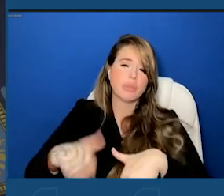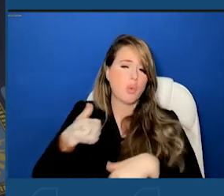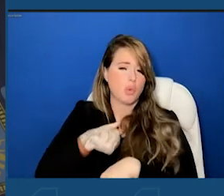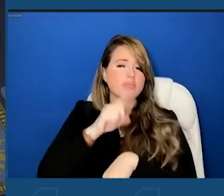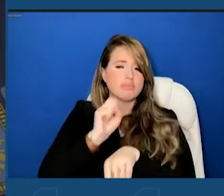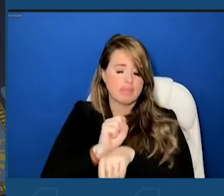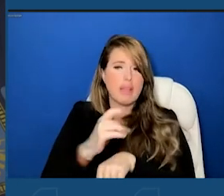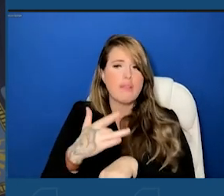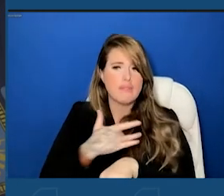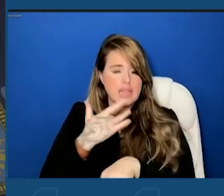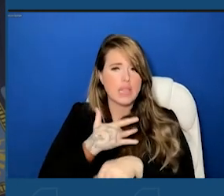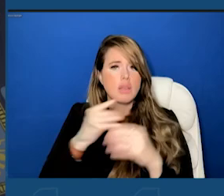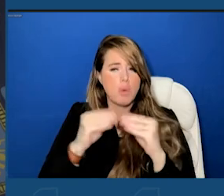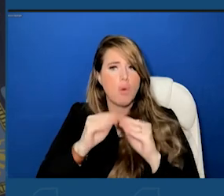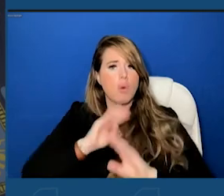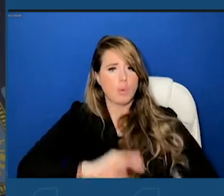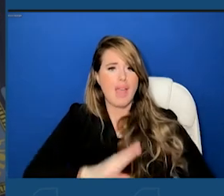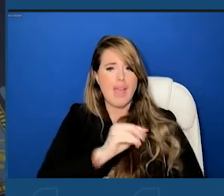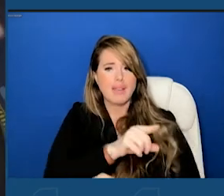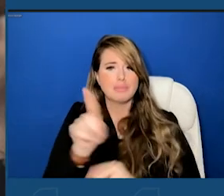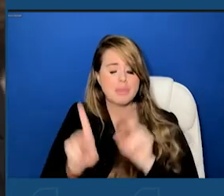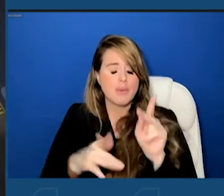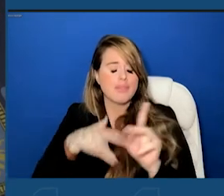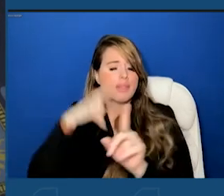more optimistic than ever. So thank you so much.